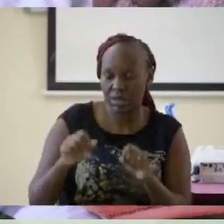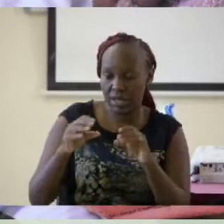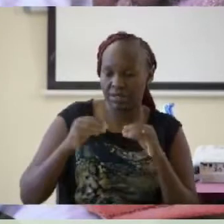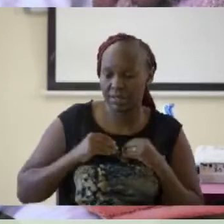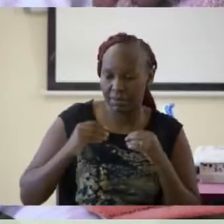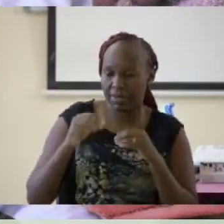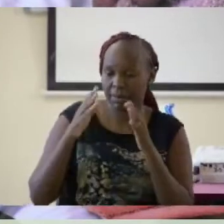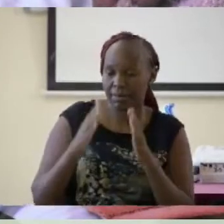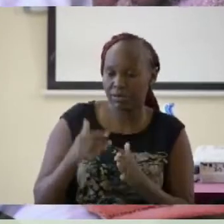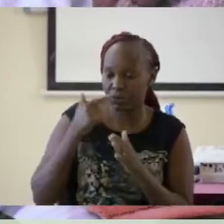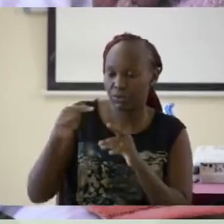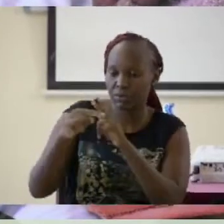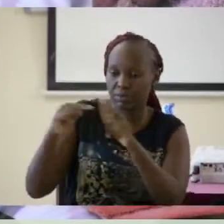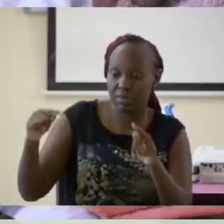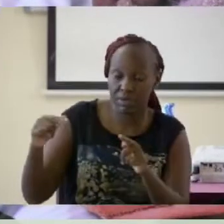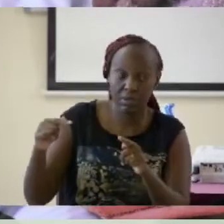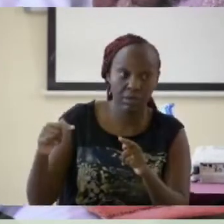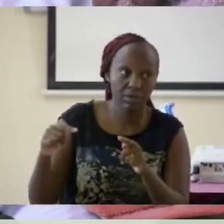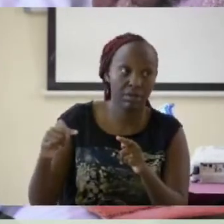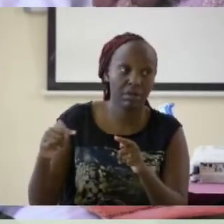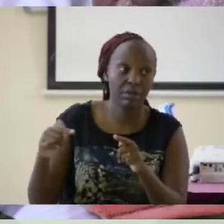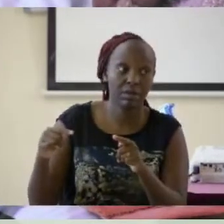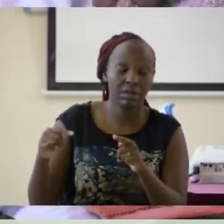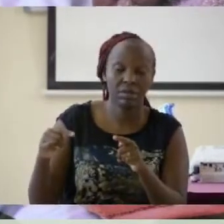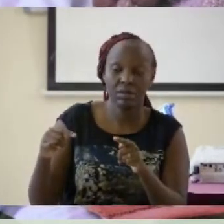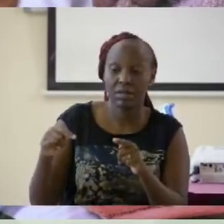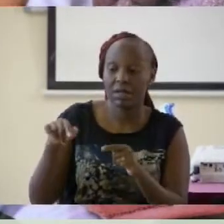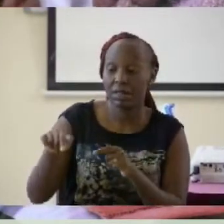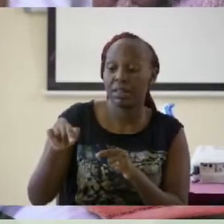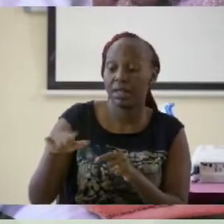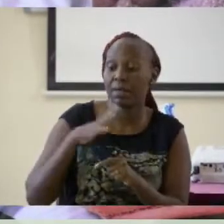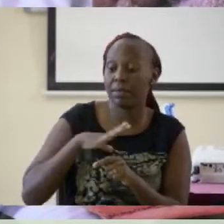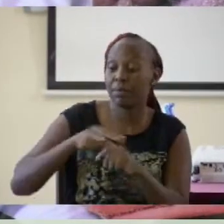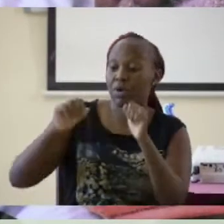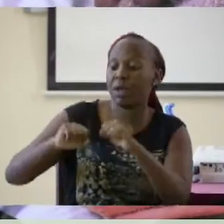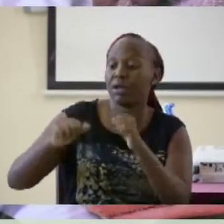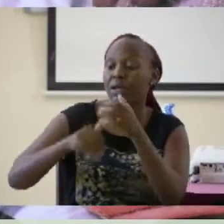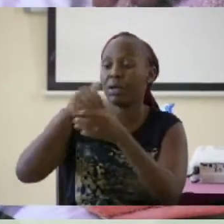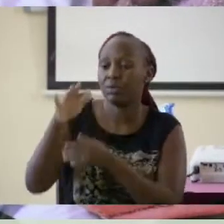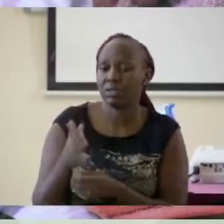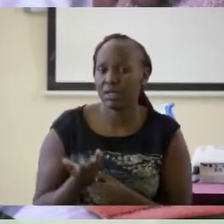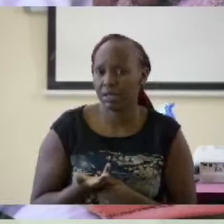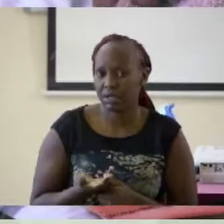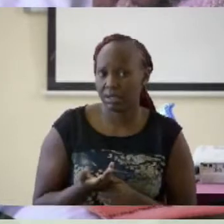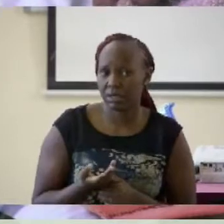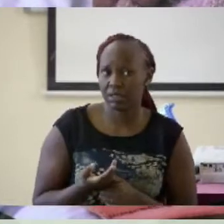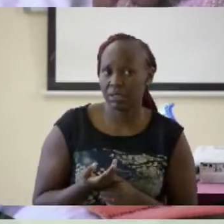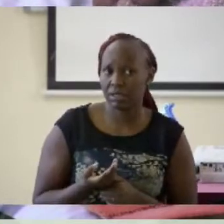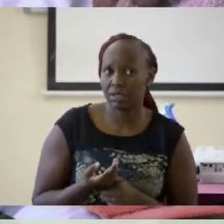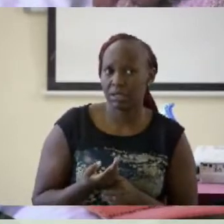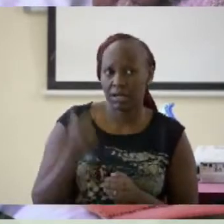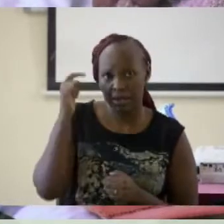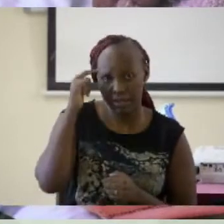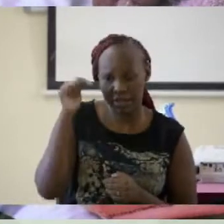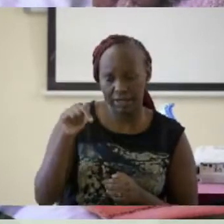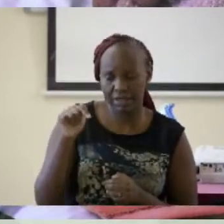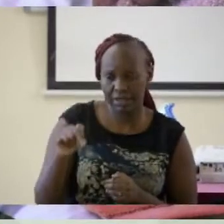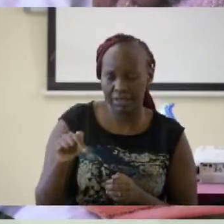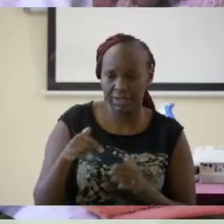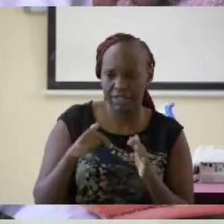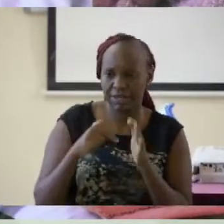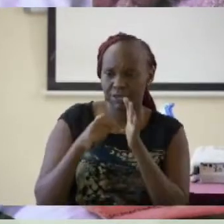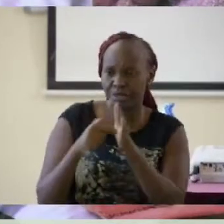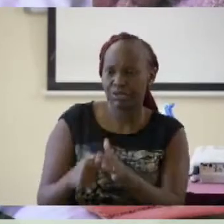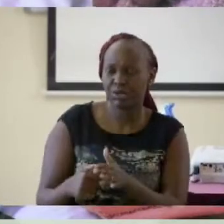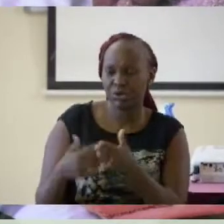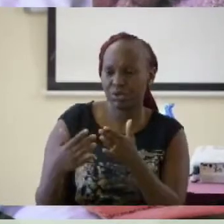who's been murdered, that the people to agree outside. I think this repudiates the foundation